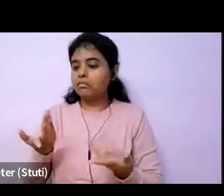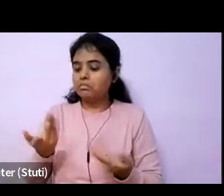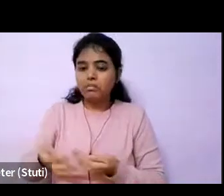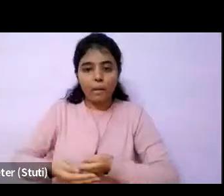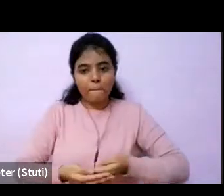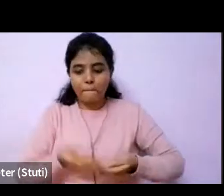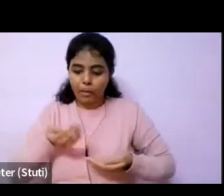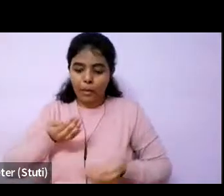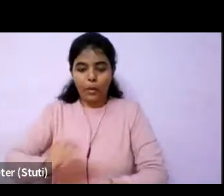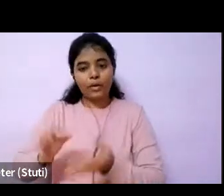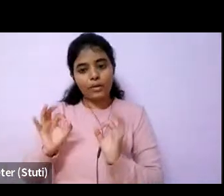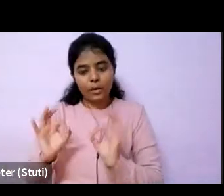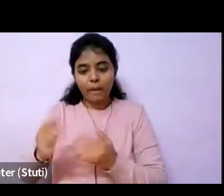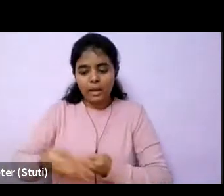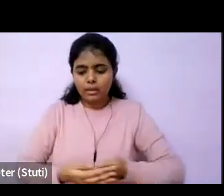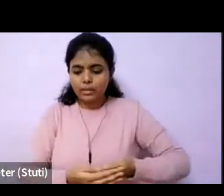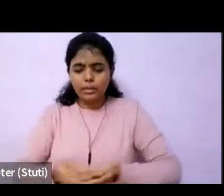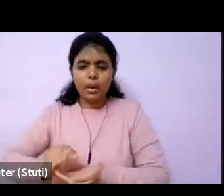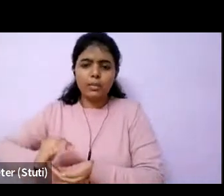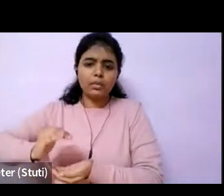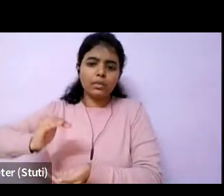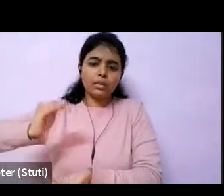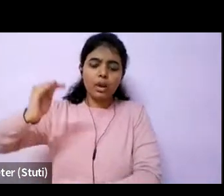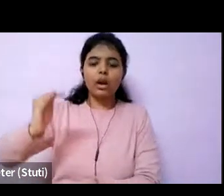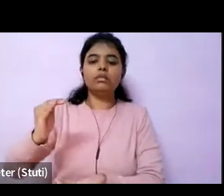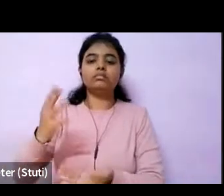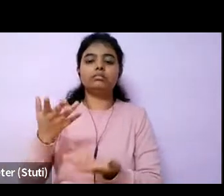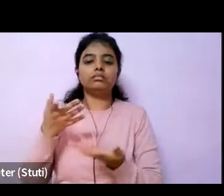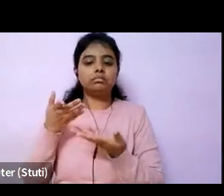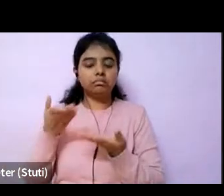in early or late childhood.